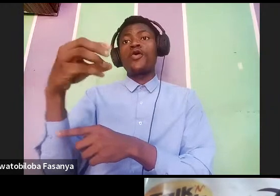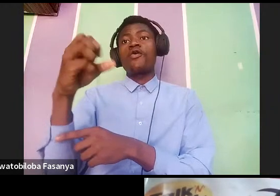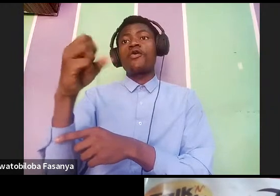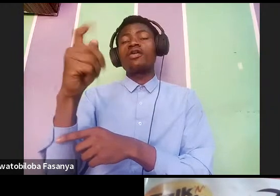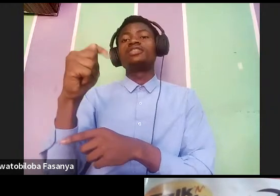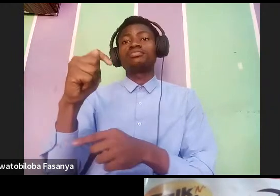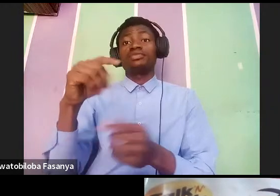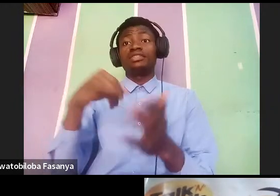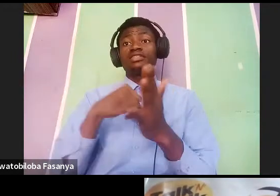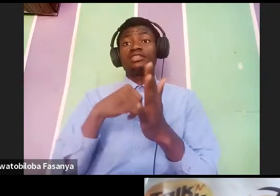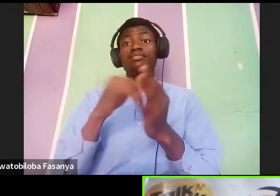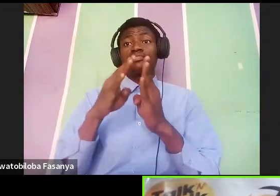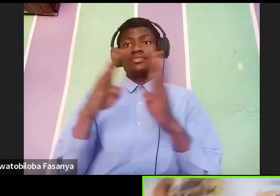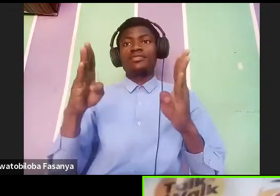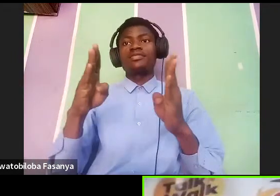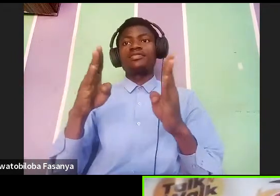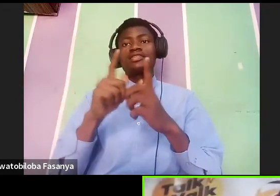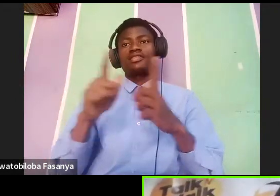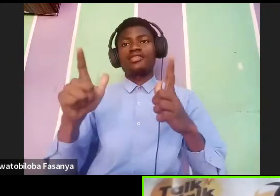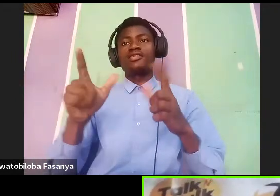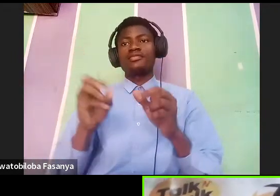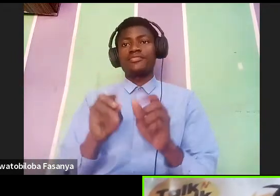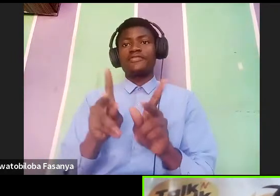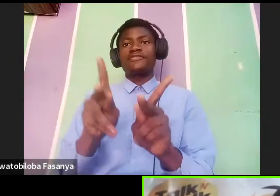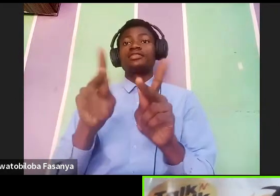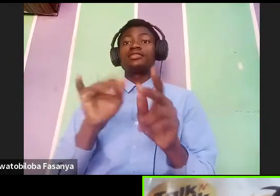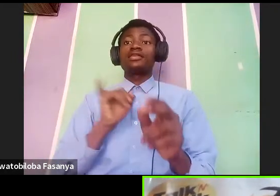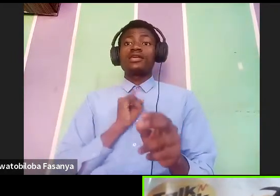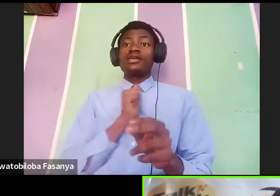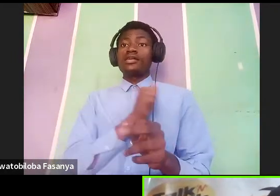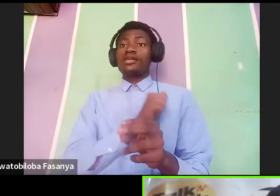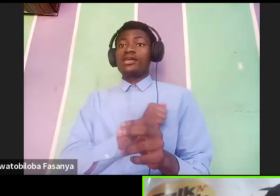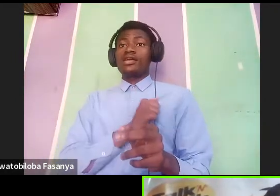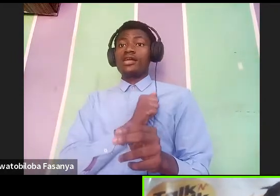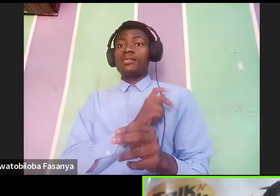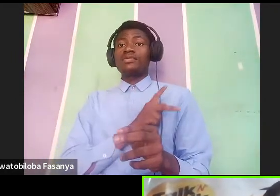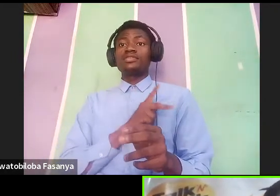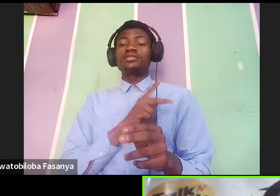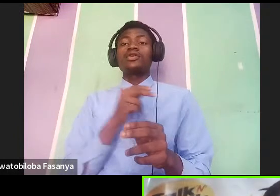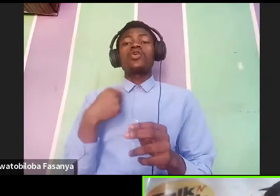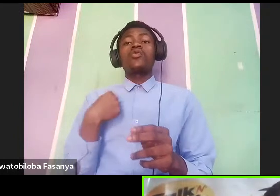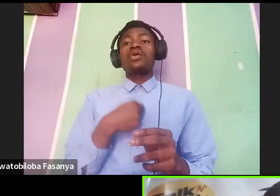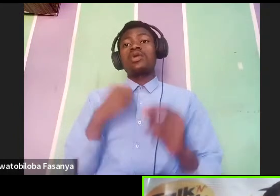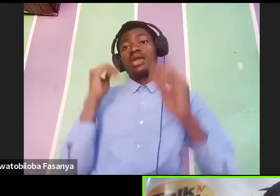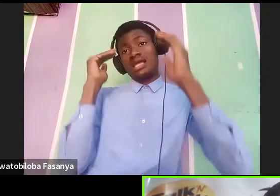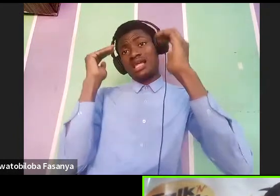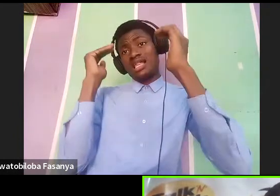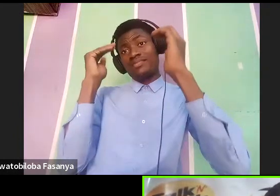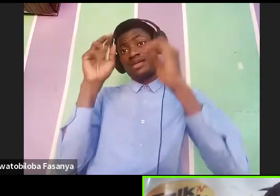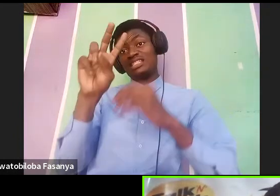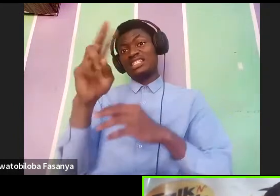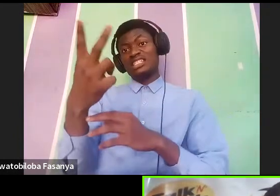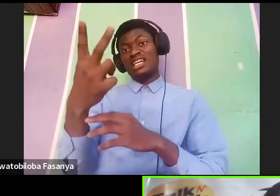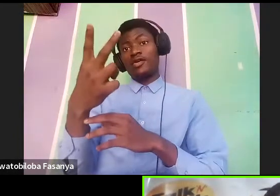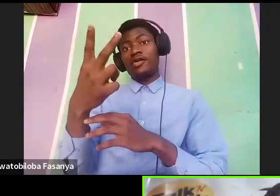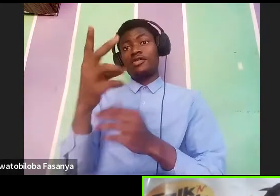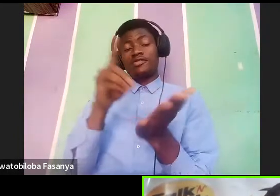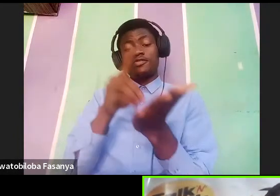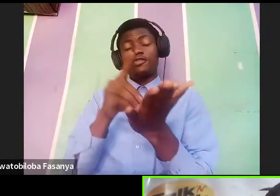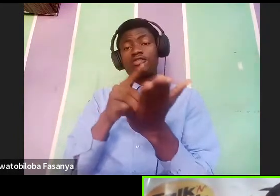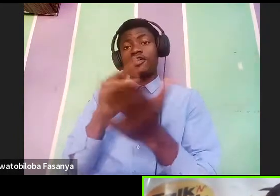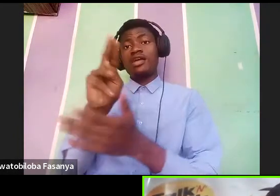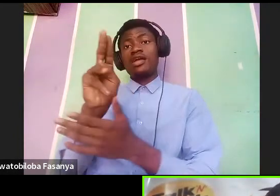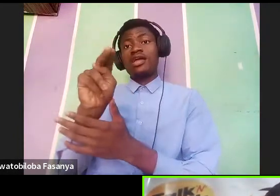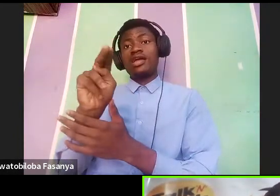this. Thank you, Dr. Toby. So we're also expecting Dr. Udiom is a consultant, general